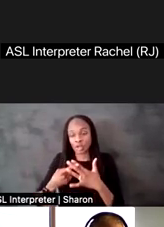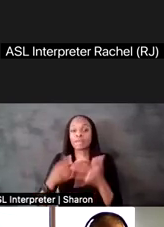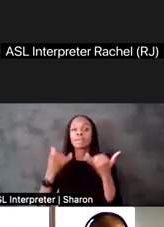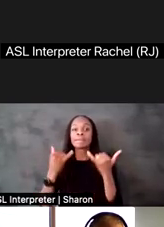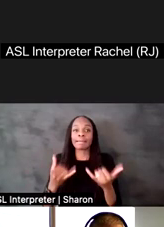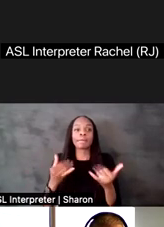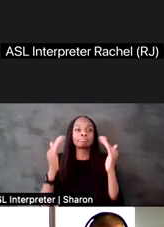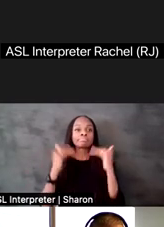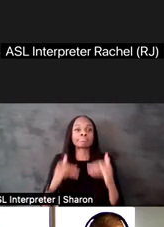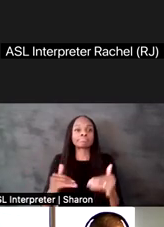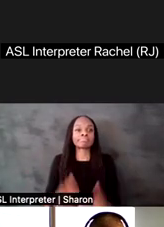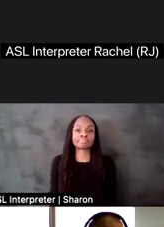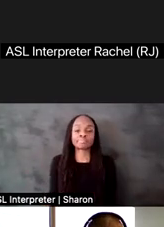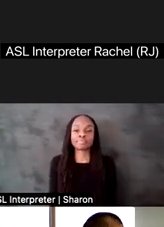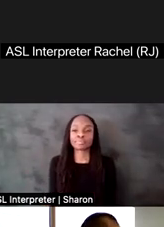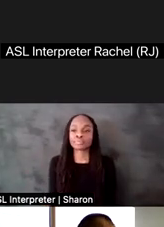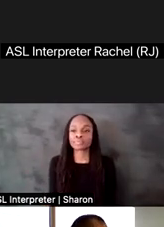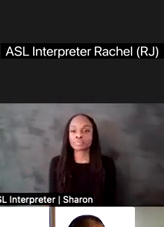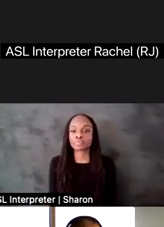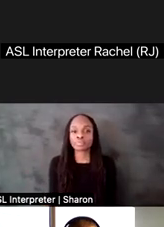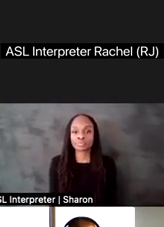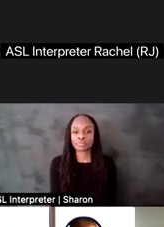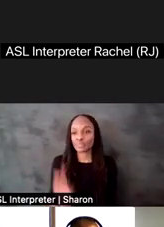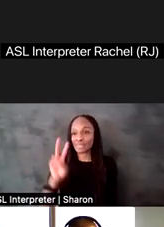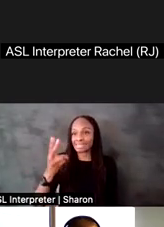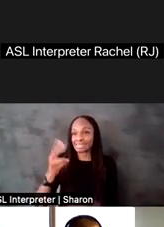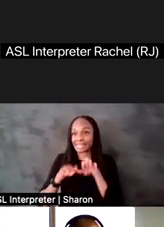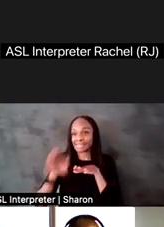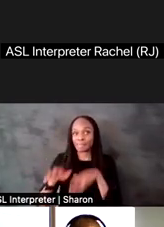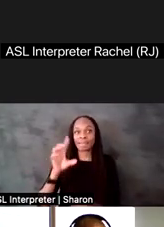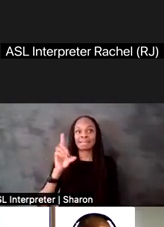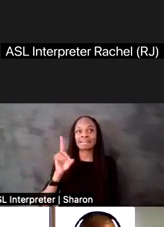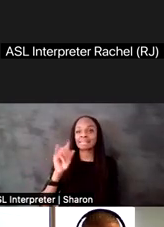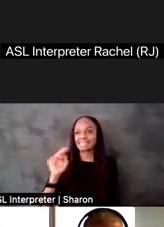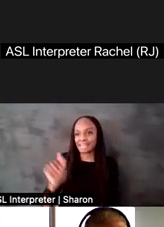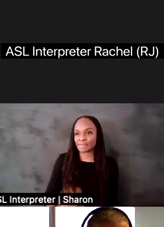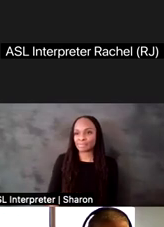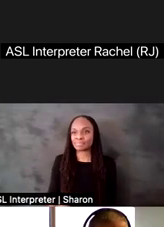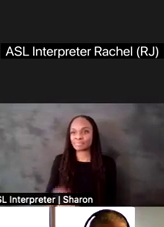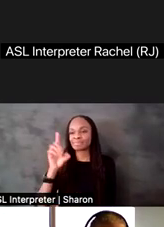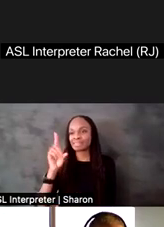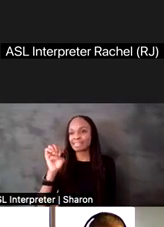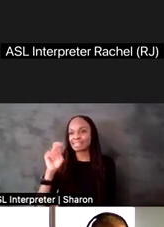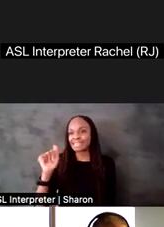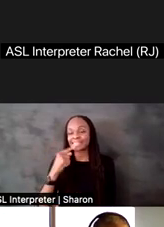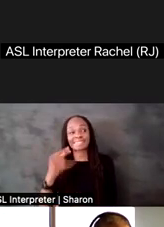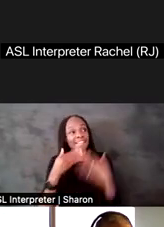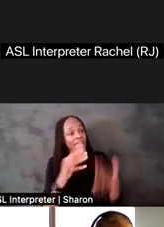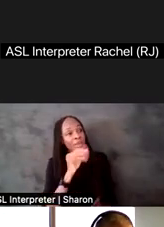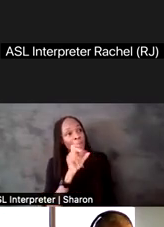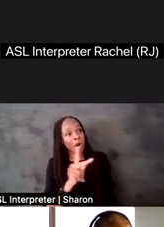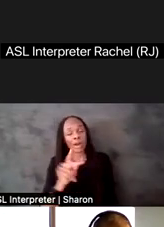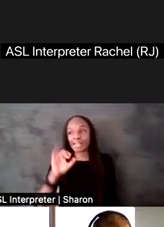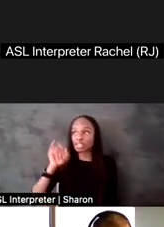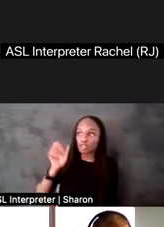along to step 2 and Dina. Great. Thank you, Mark. Thank you, Jeff. So now